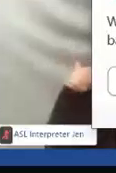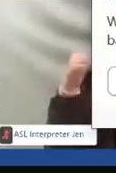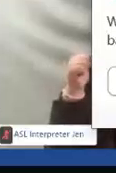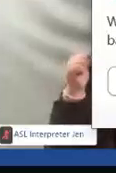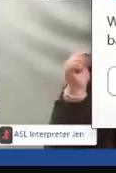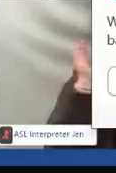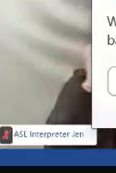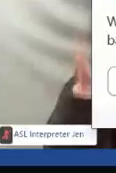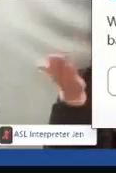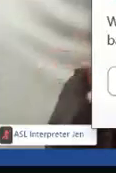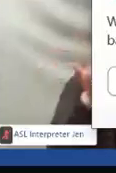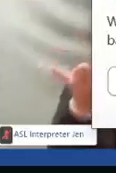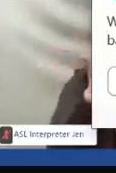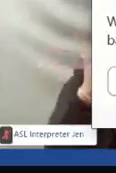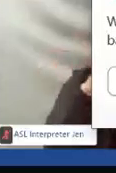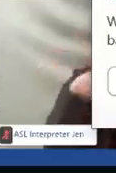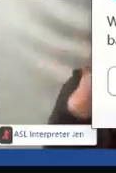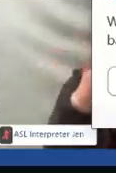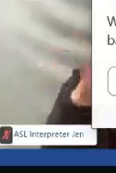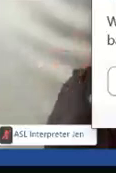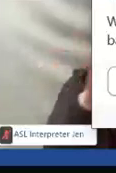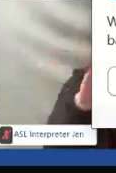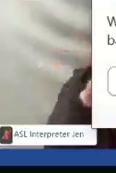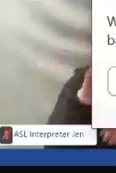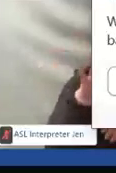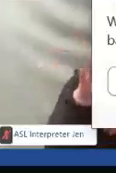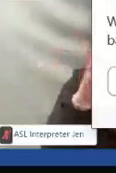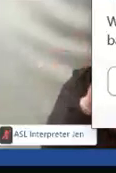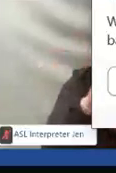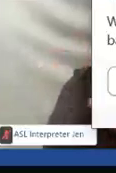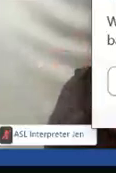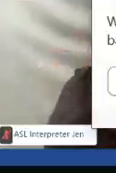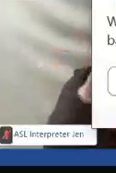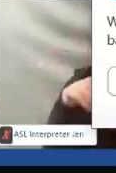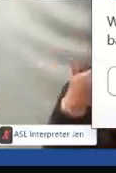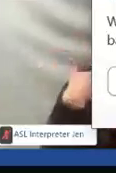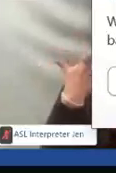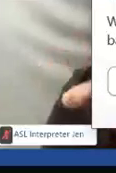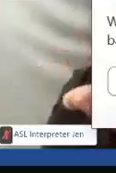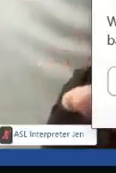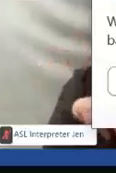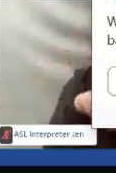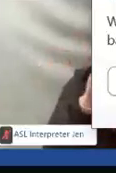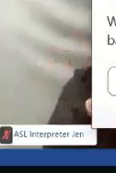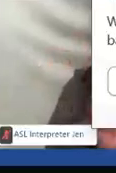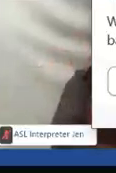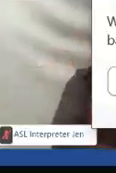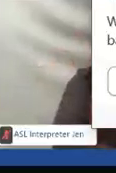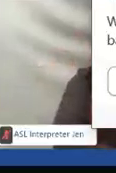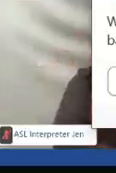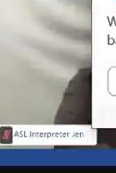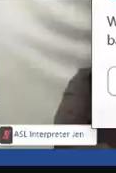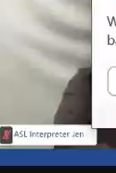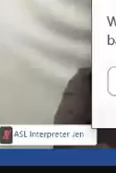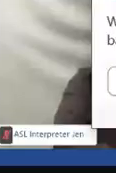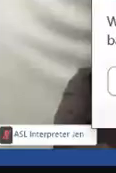back for old business at the December meeting to make sure that everybody has a chance to review it. All right,